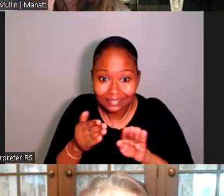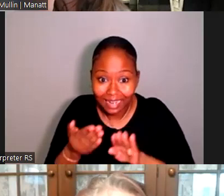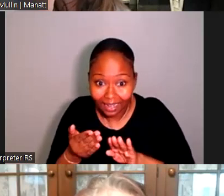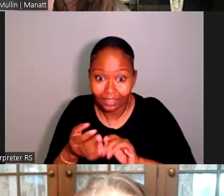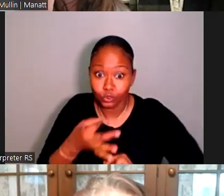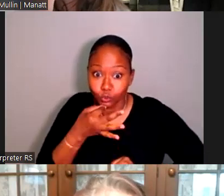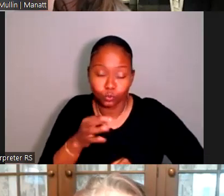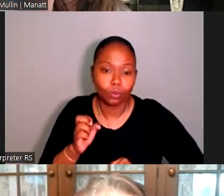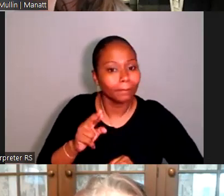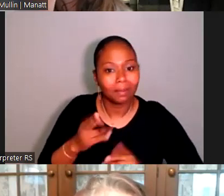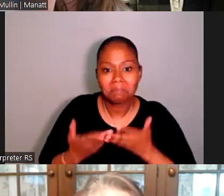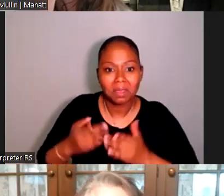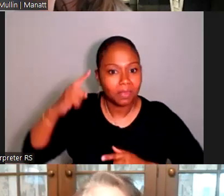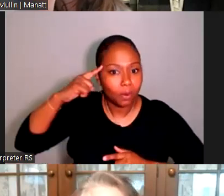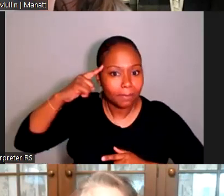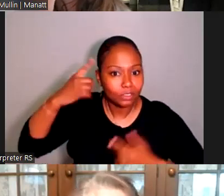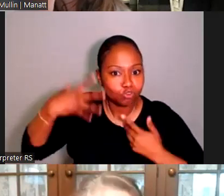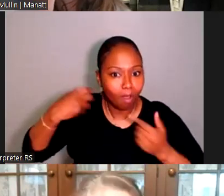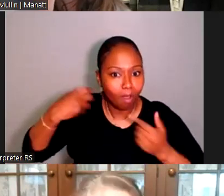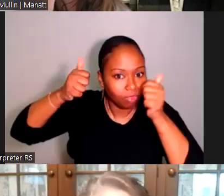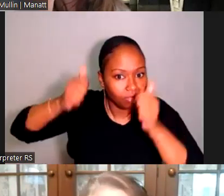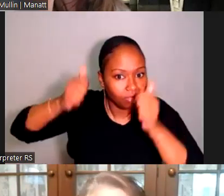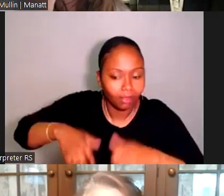mental, emotional health as well. But thank you, Karen. Well, very well said.